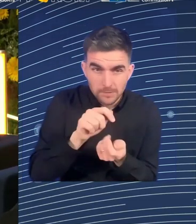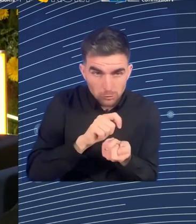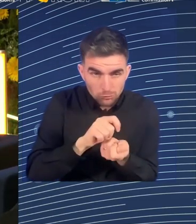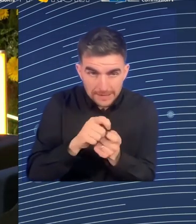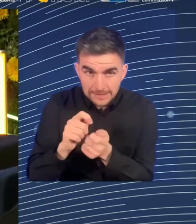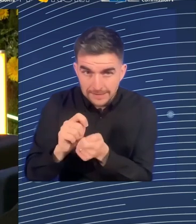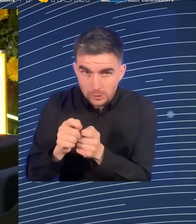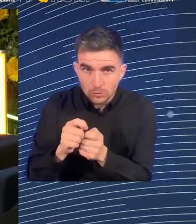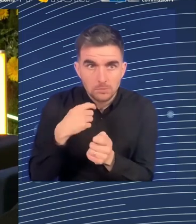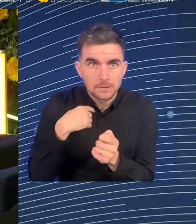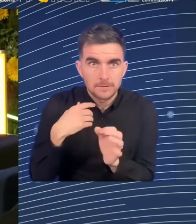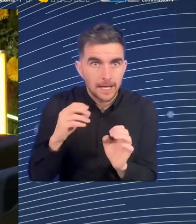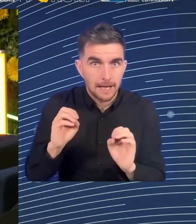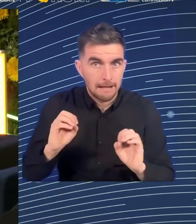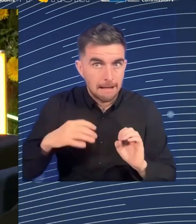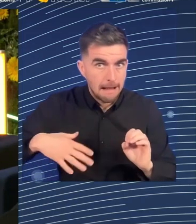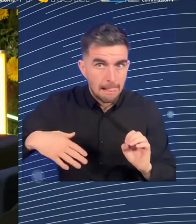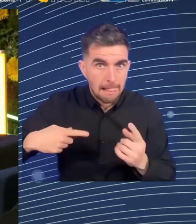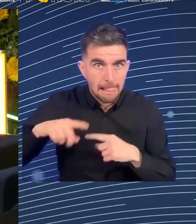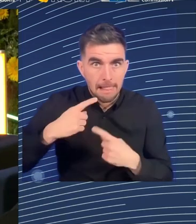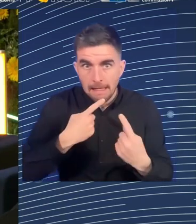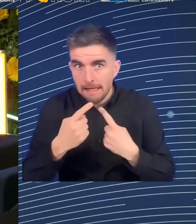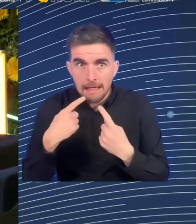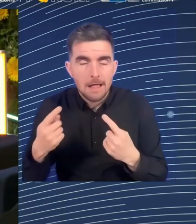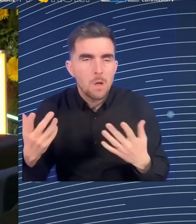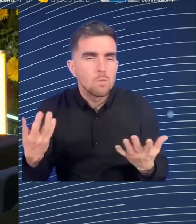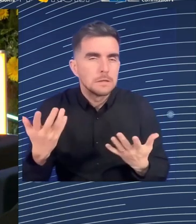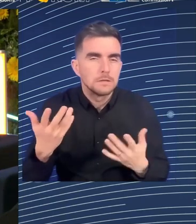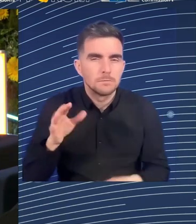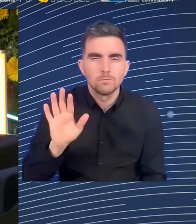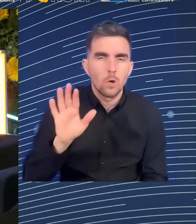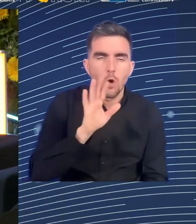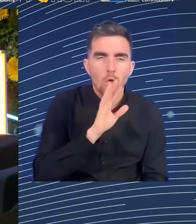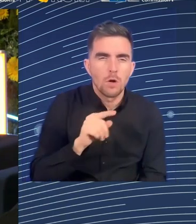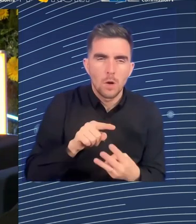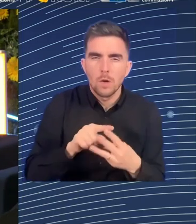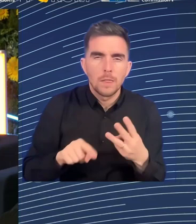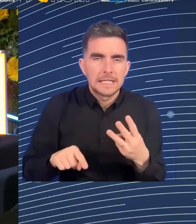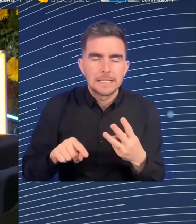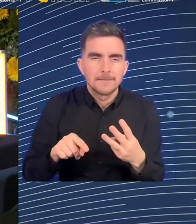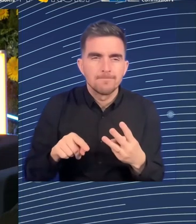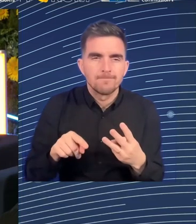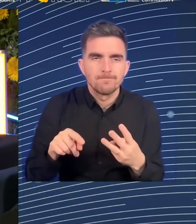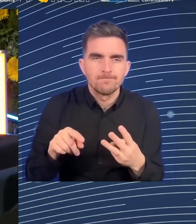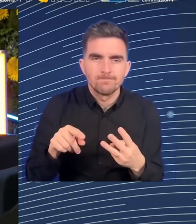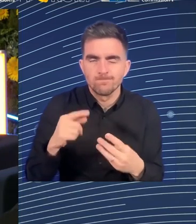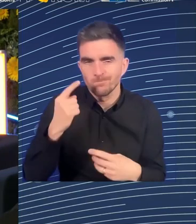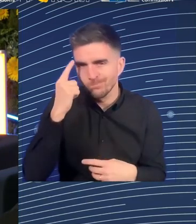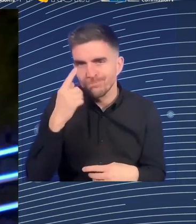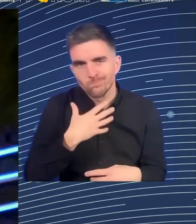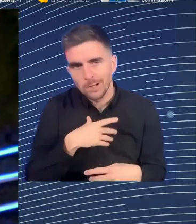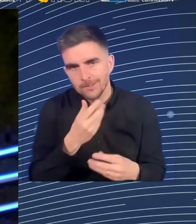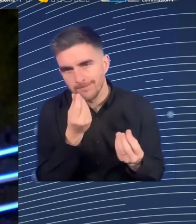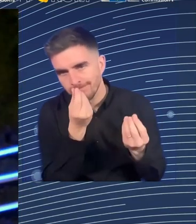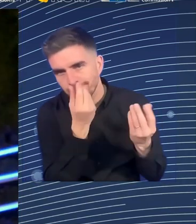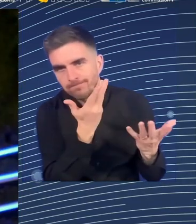the audience as well in terms of future skills shortages? What would you like to highlight? Thank you.